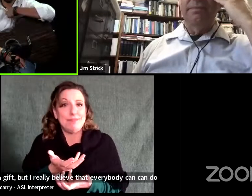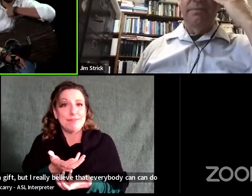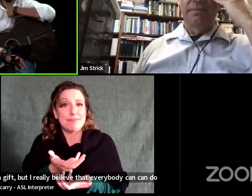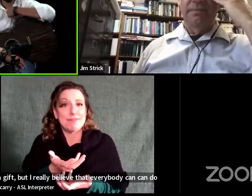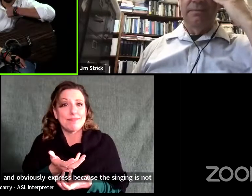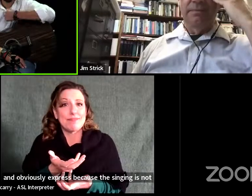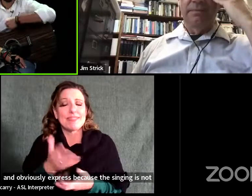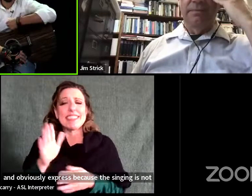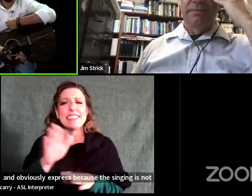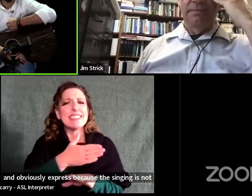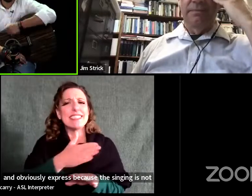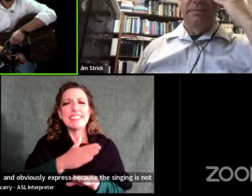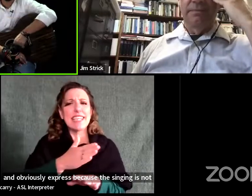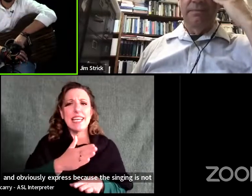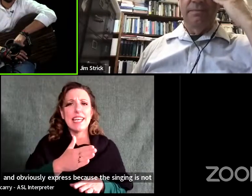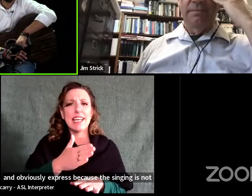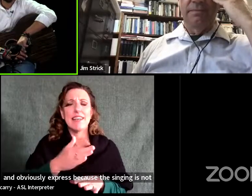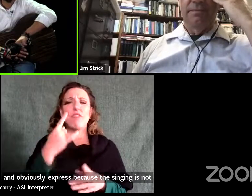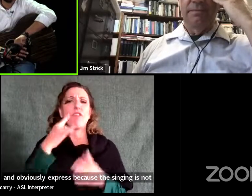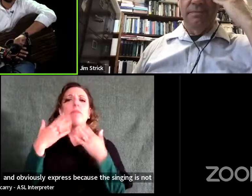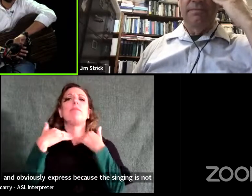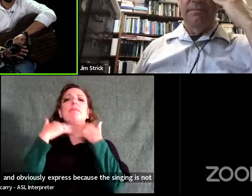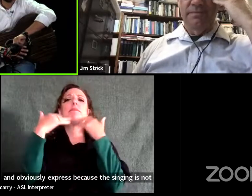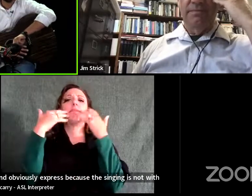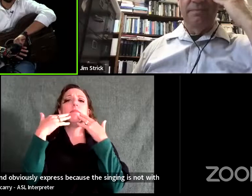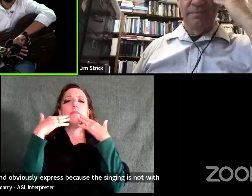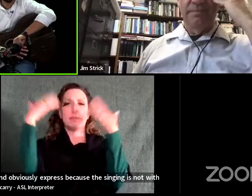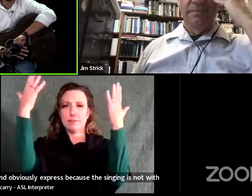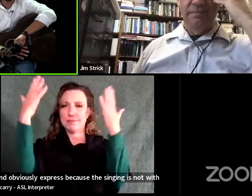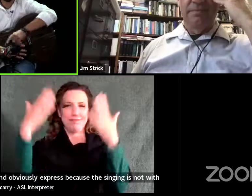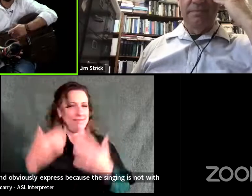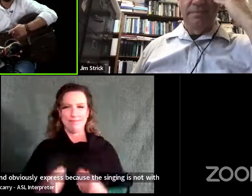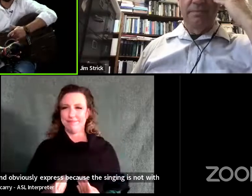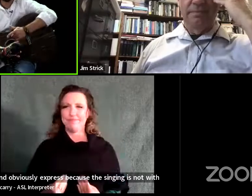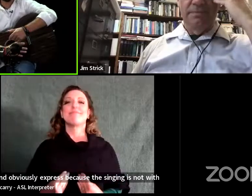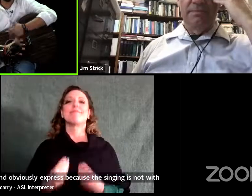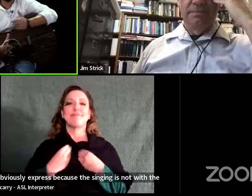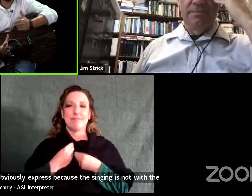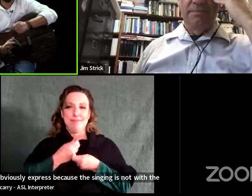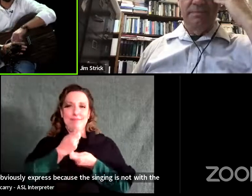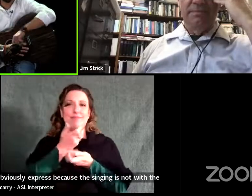with the, it's coming from the inside, from the soul, and